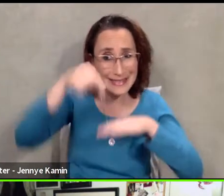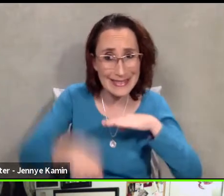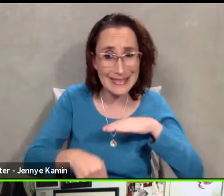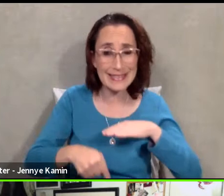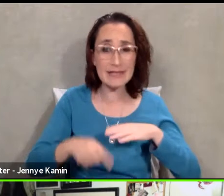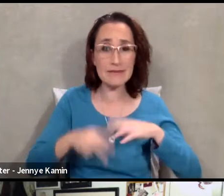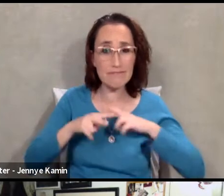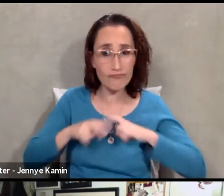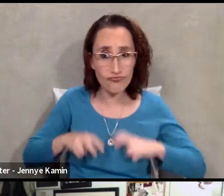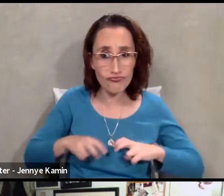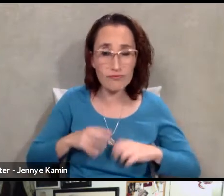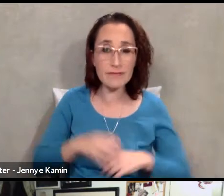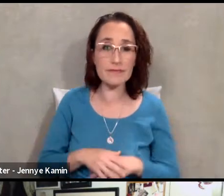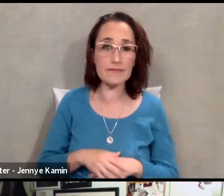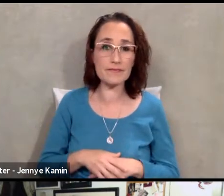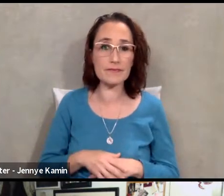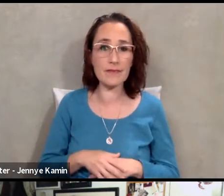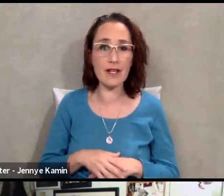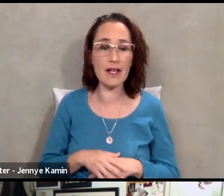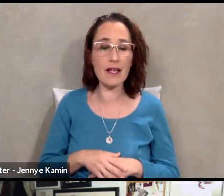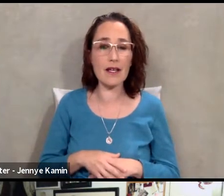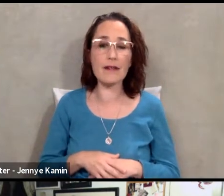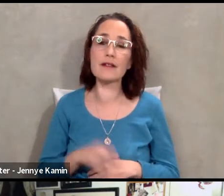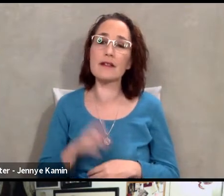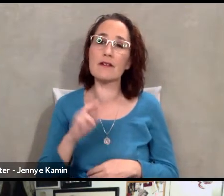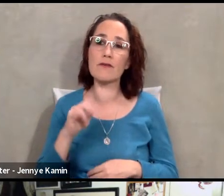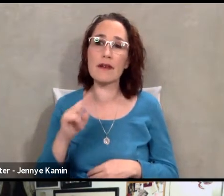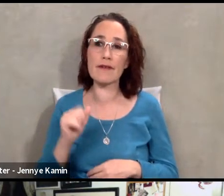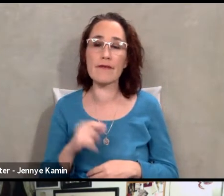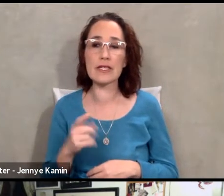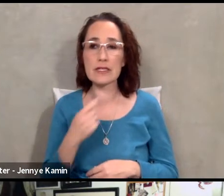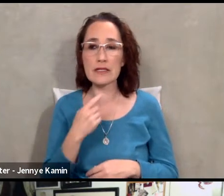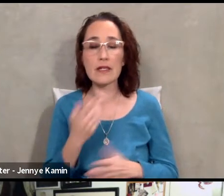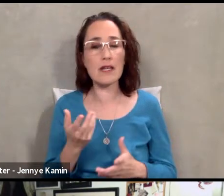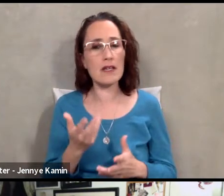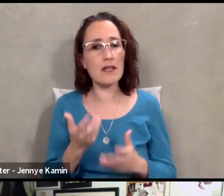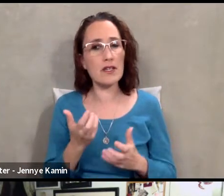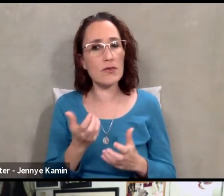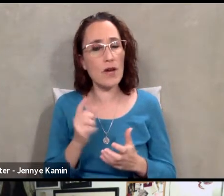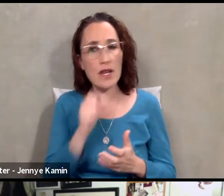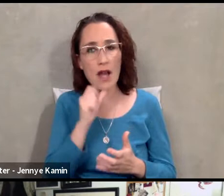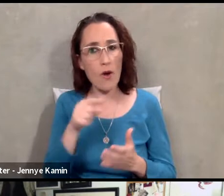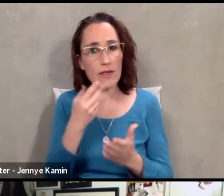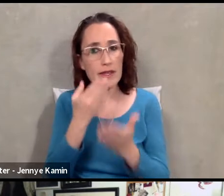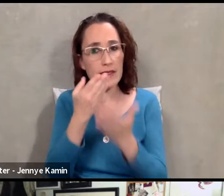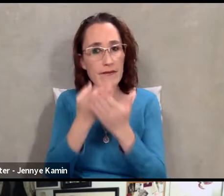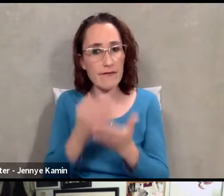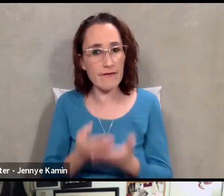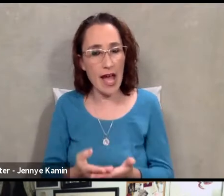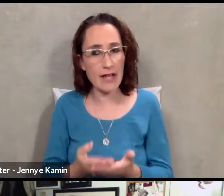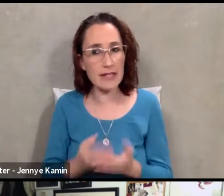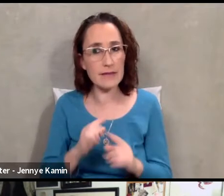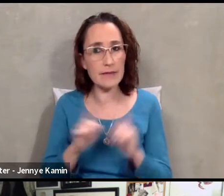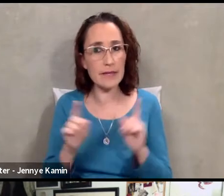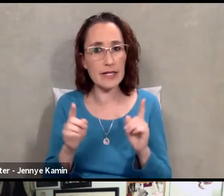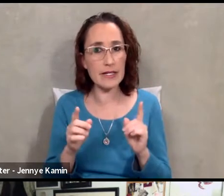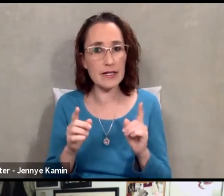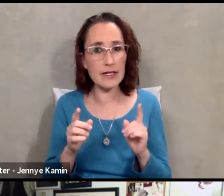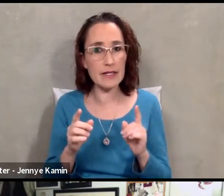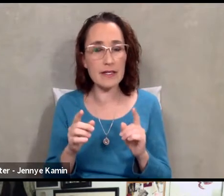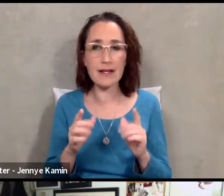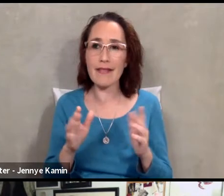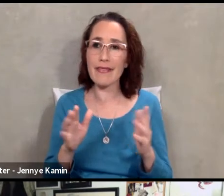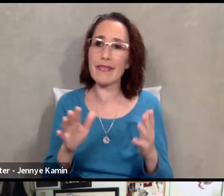Yeah, you want to get the, not just the facts, you want to get the sort of miasma